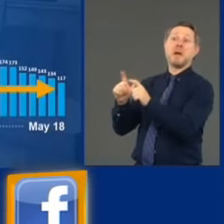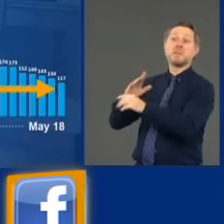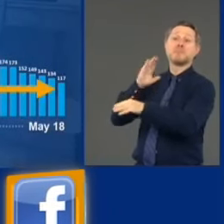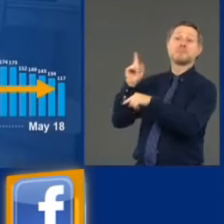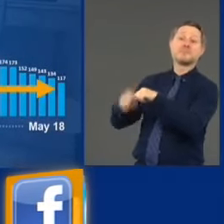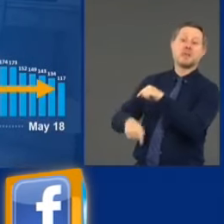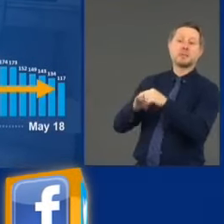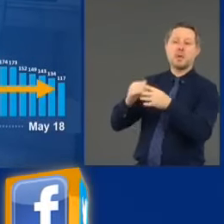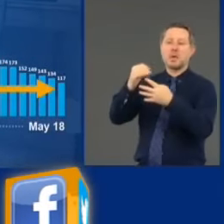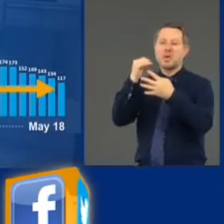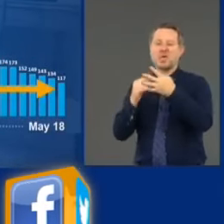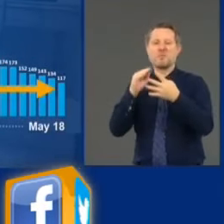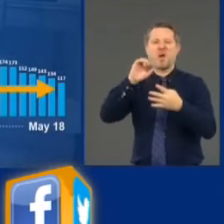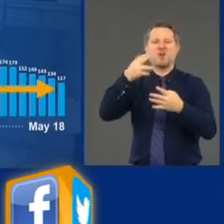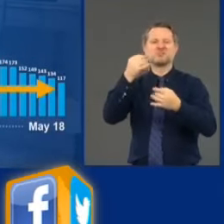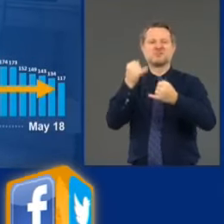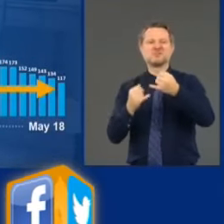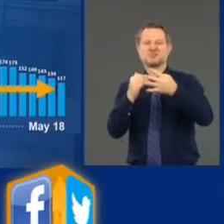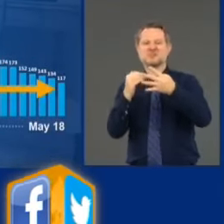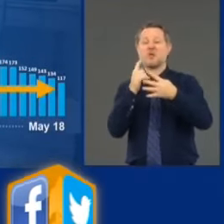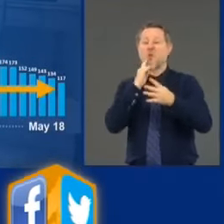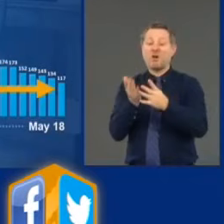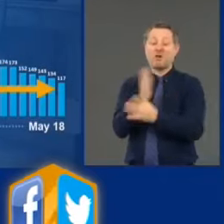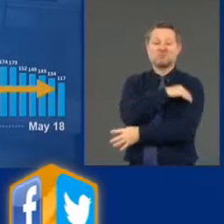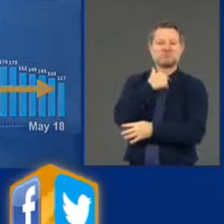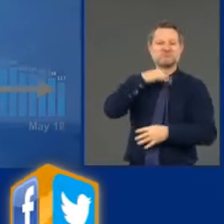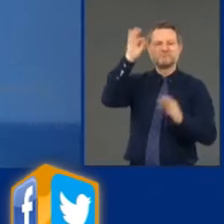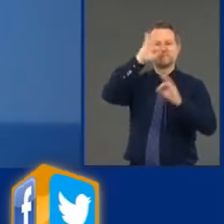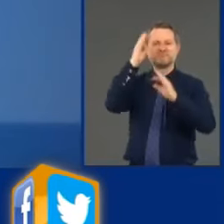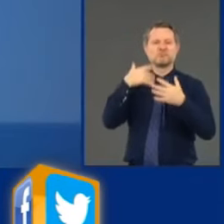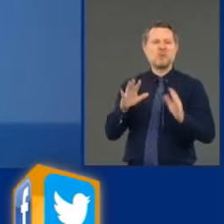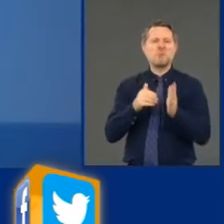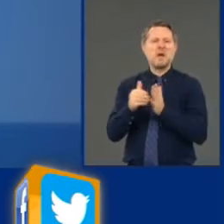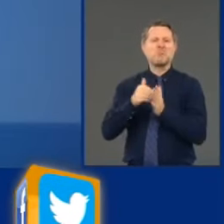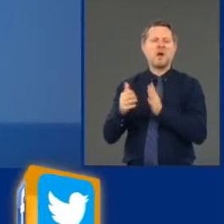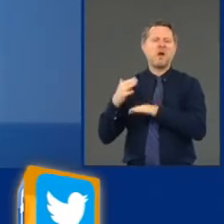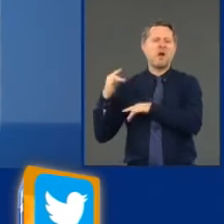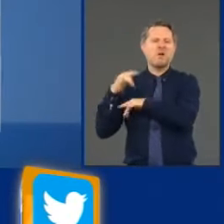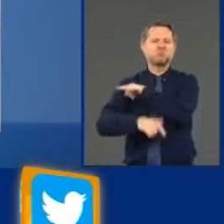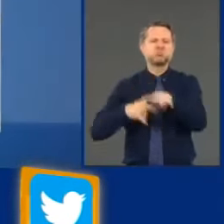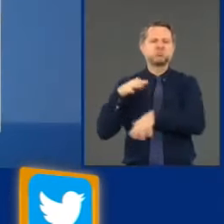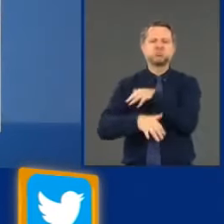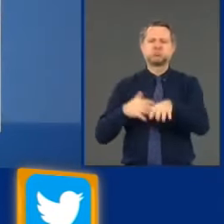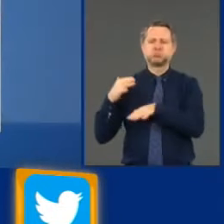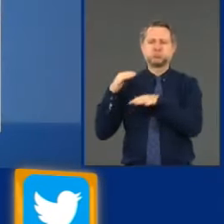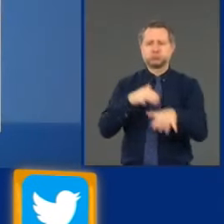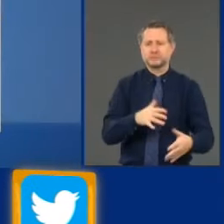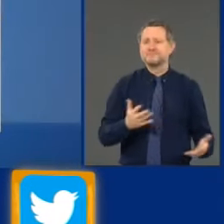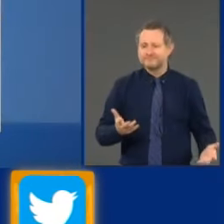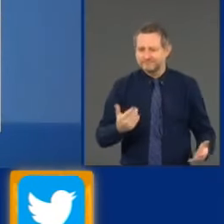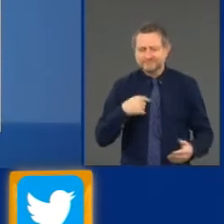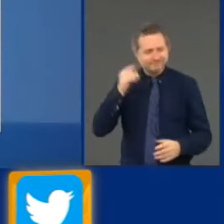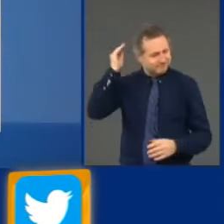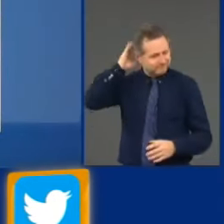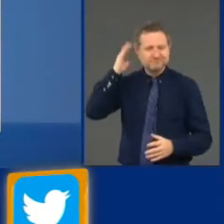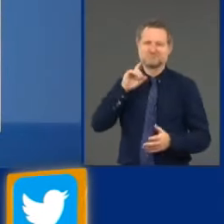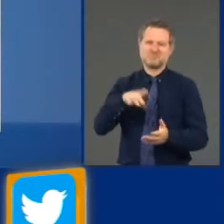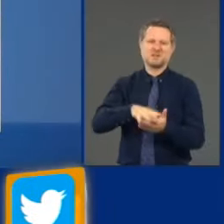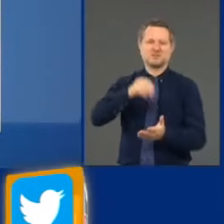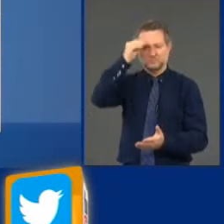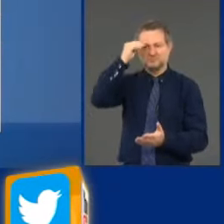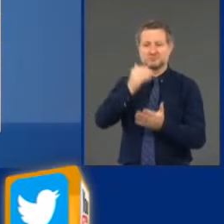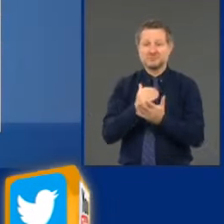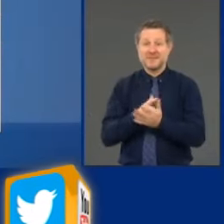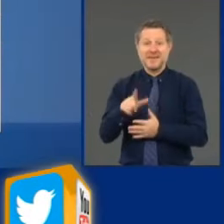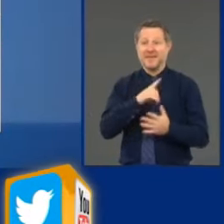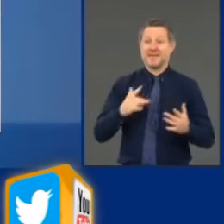come. So that's another lesson we have to learn. We're now all excited and talking about reopening. We have